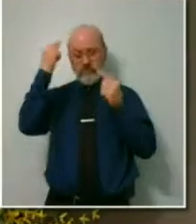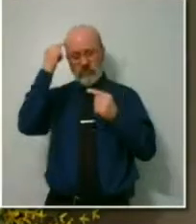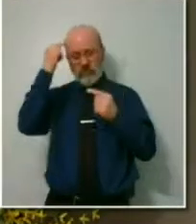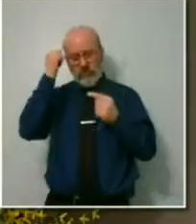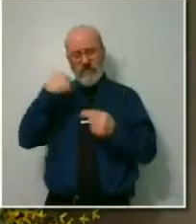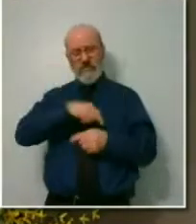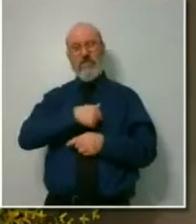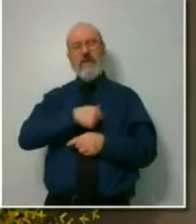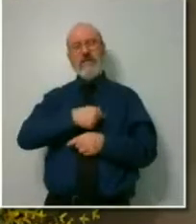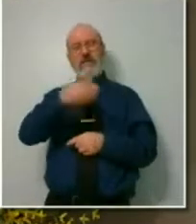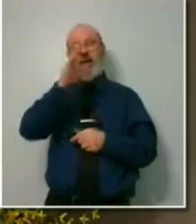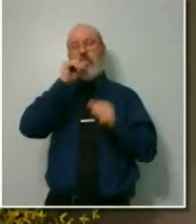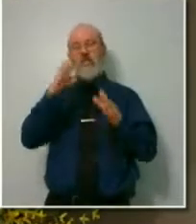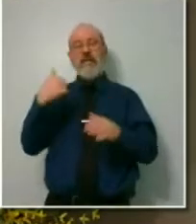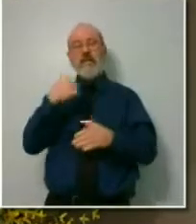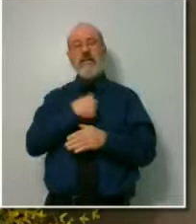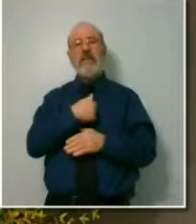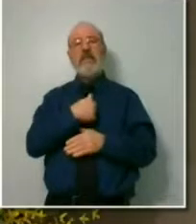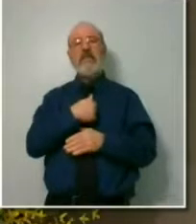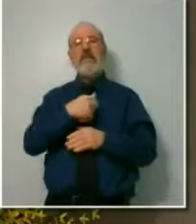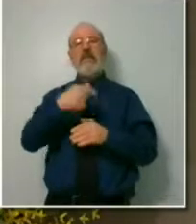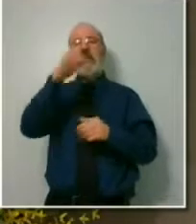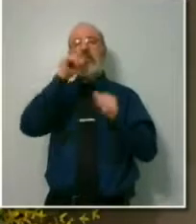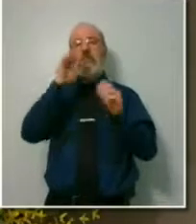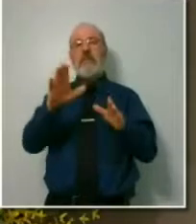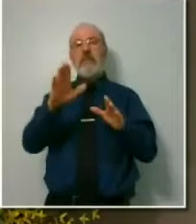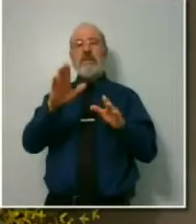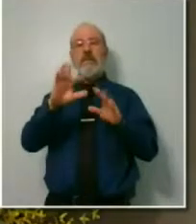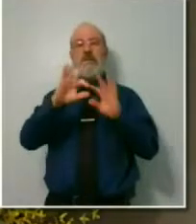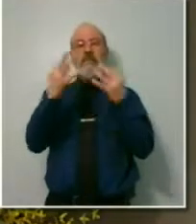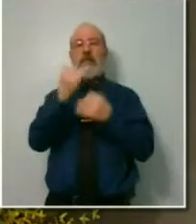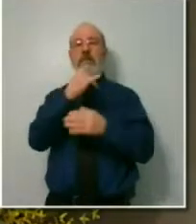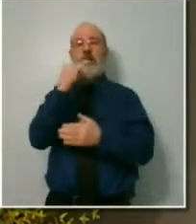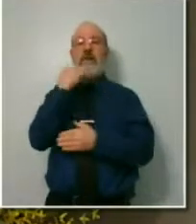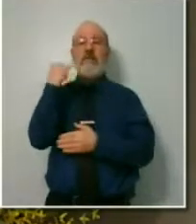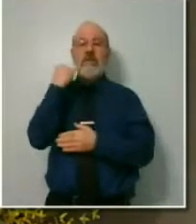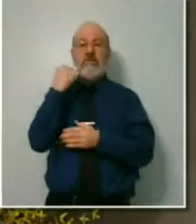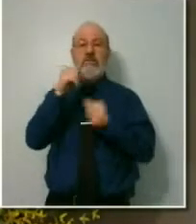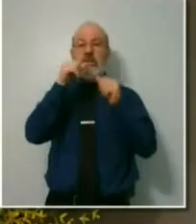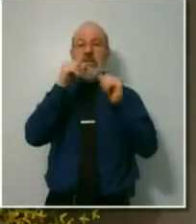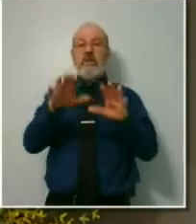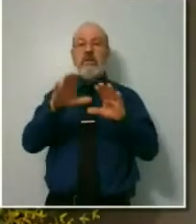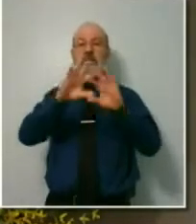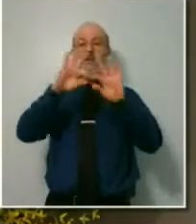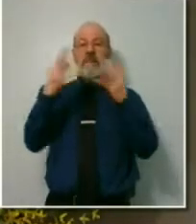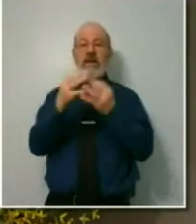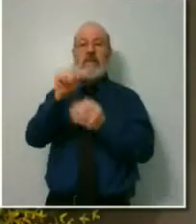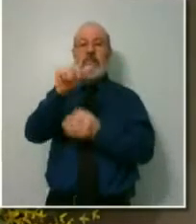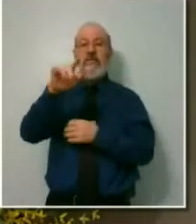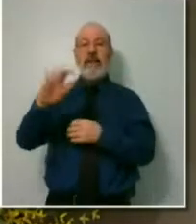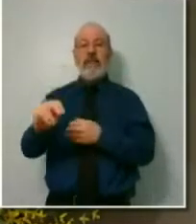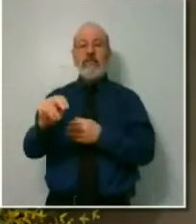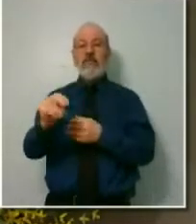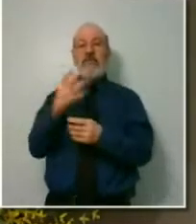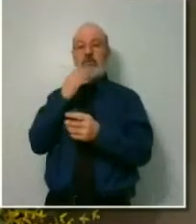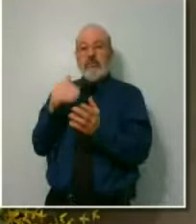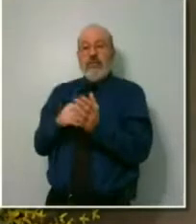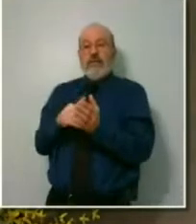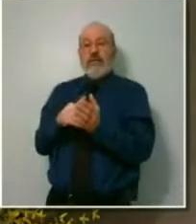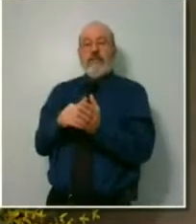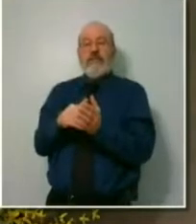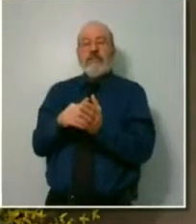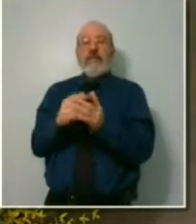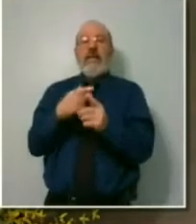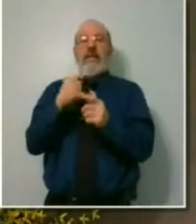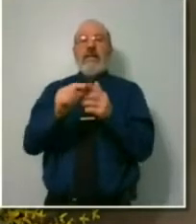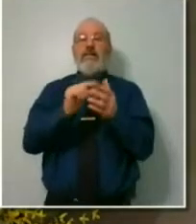He will bless the house of Israel. He will bless the house of Aaron. So there's the Jew again. And then verse 13, he